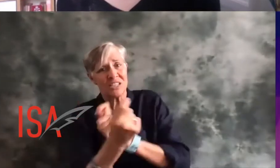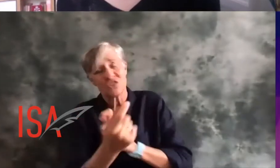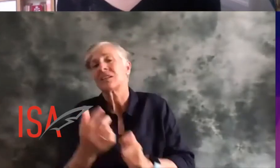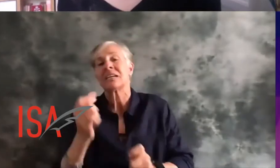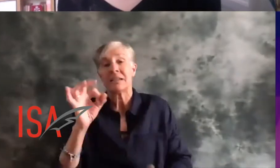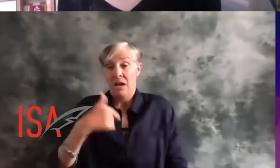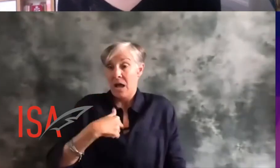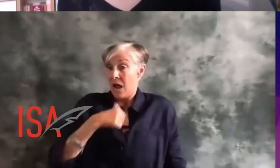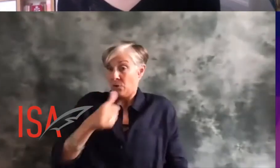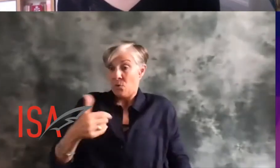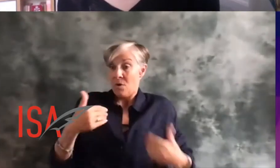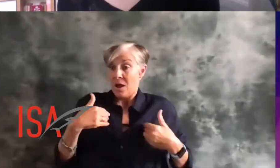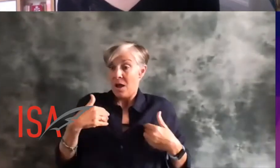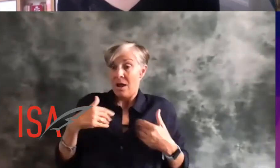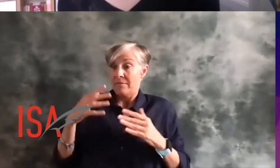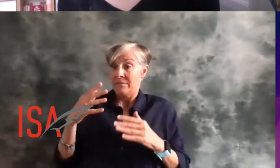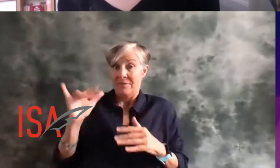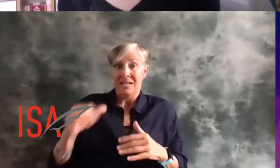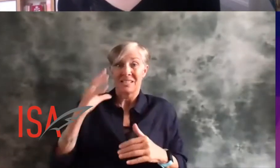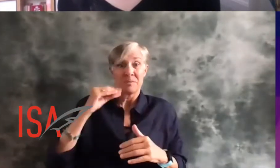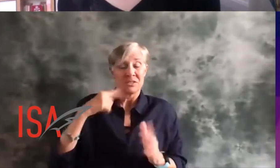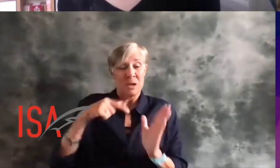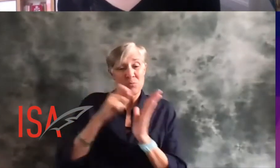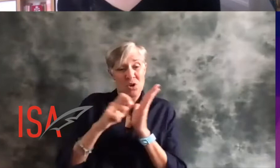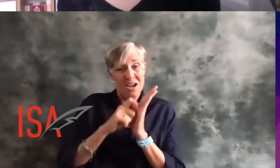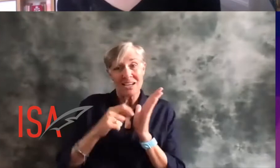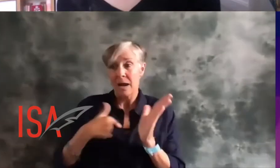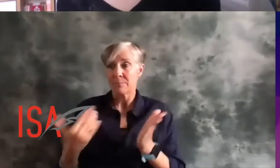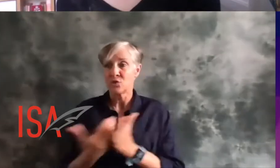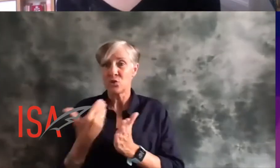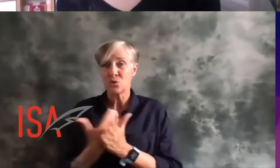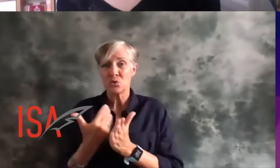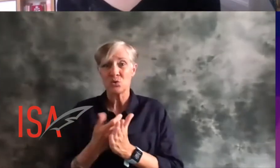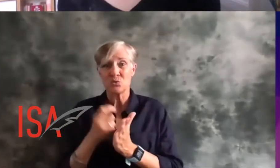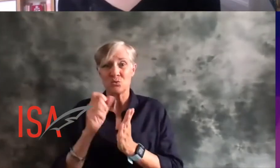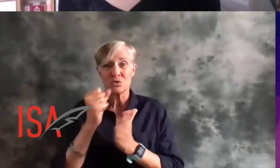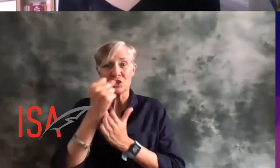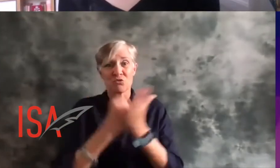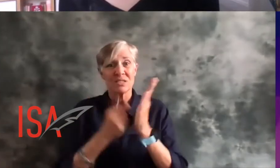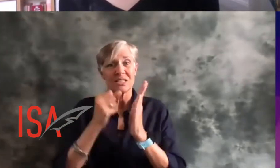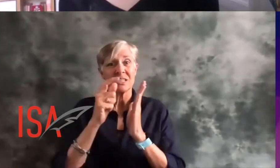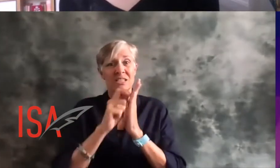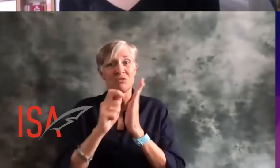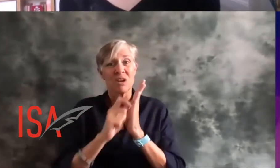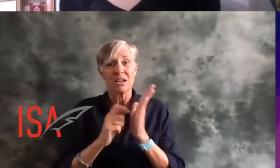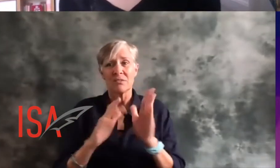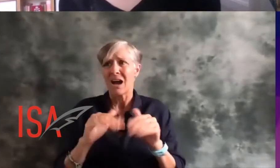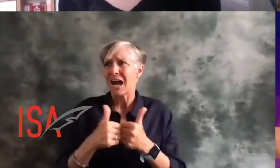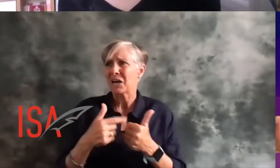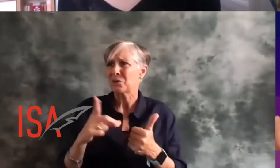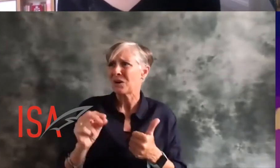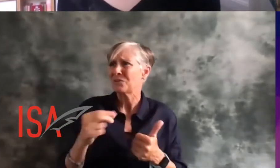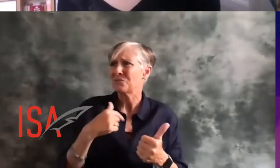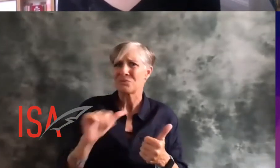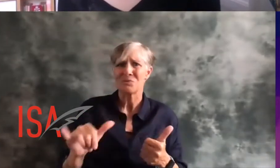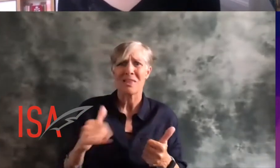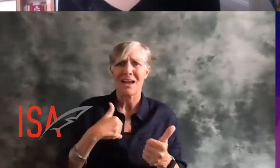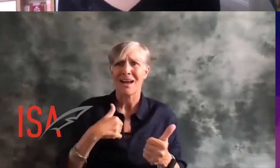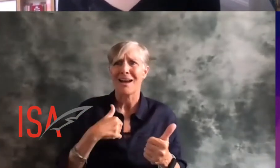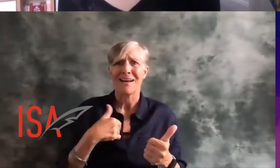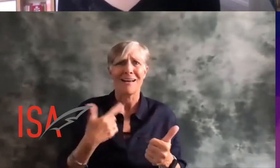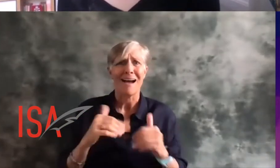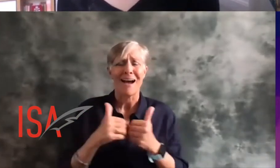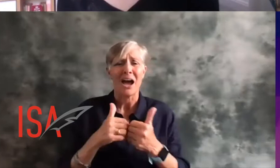if I have only been writing scripts a certain way, or if I'm a new screenwriter, how do you do that? And so this is where number 4, and